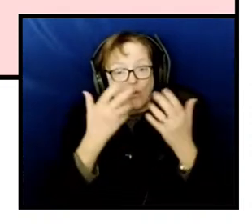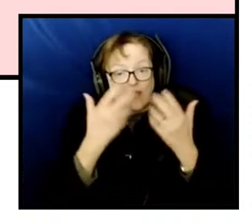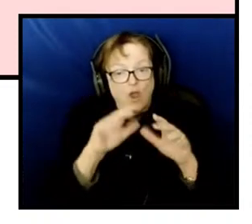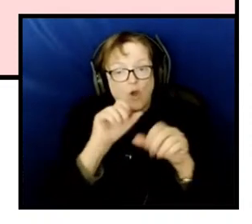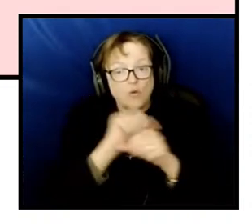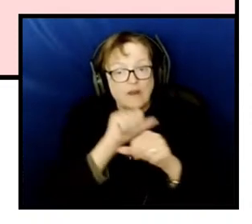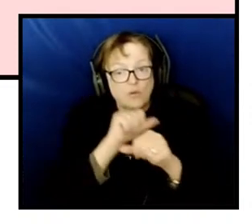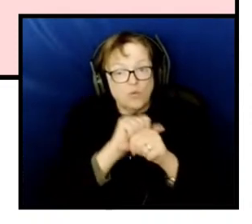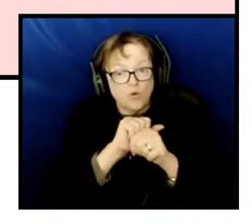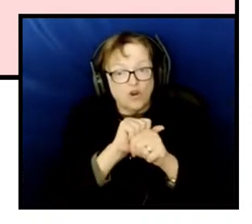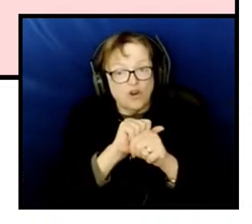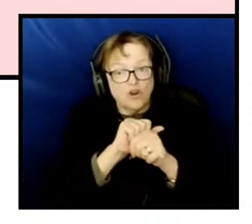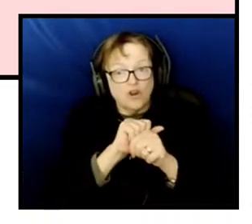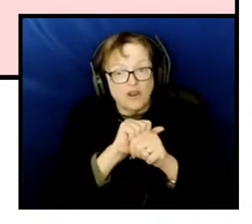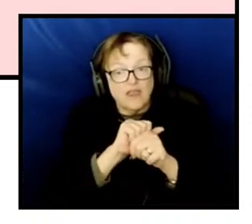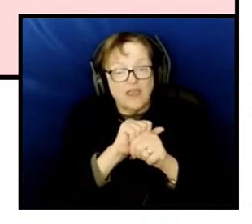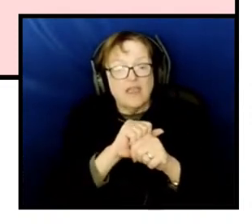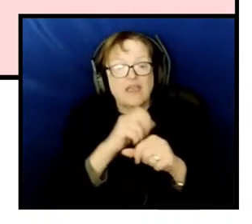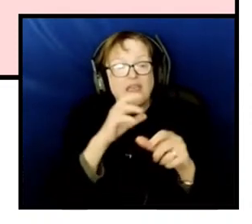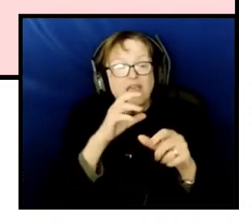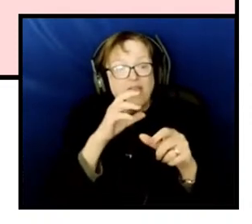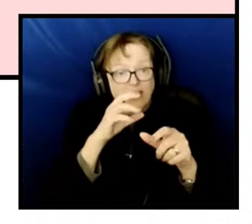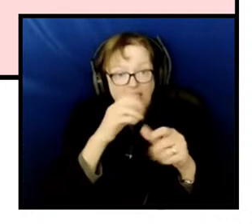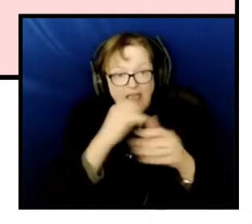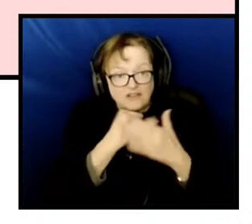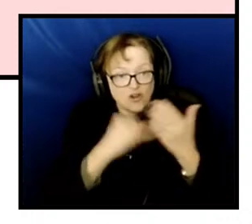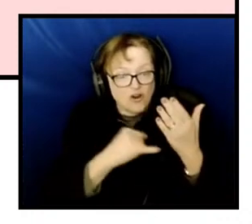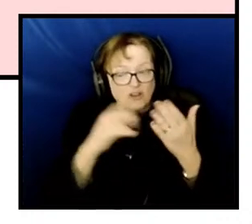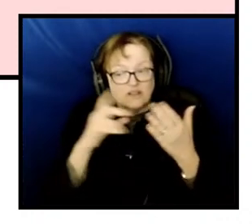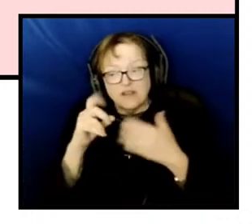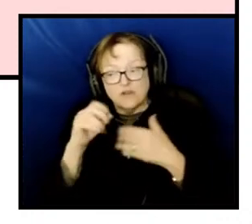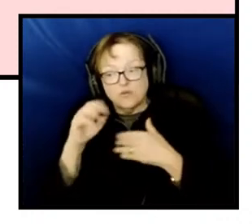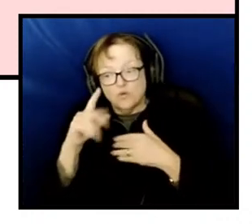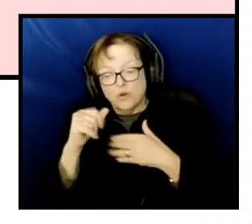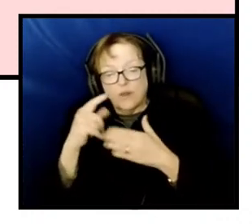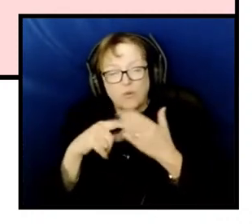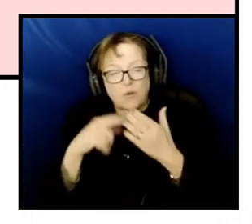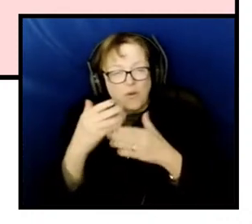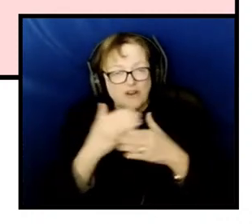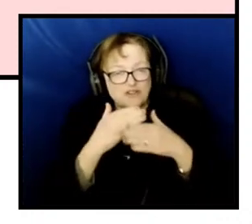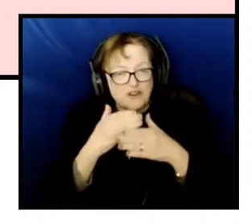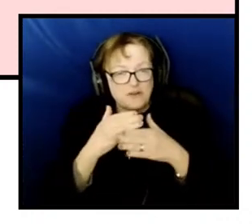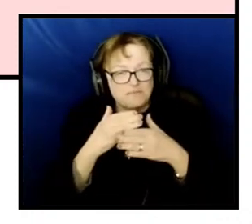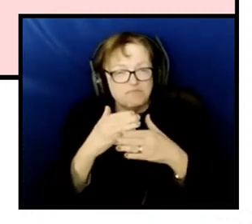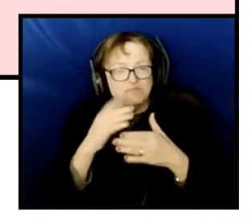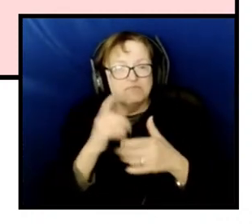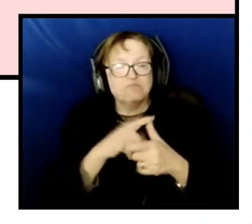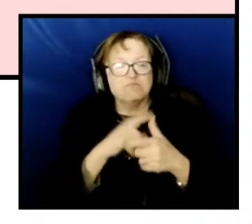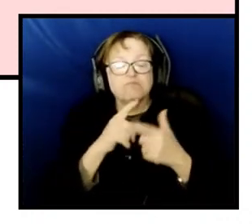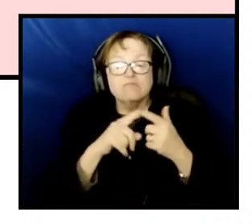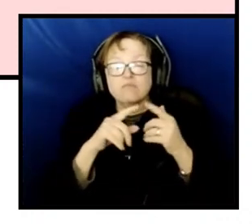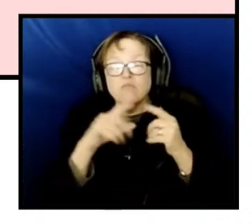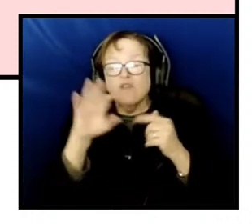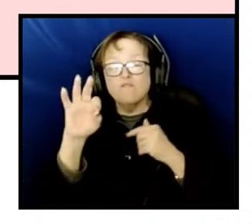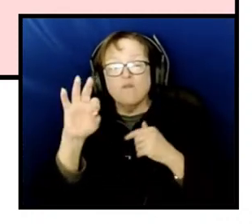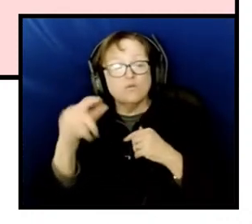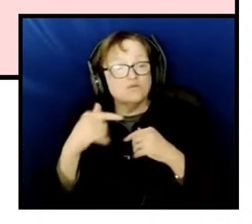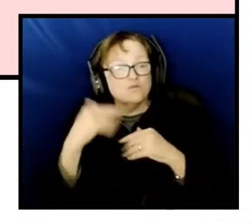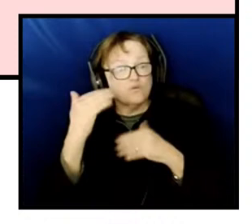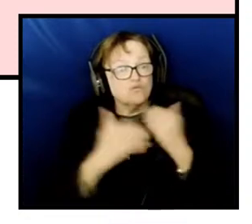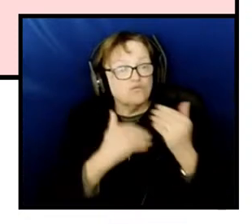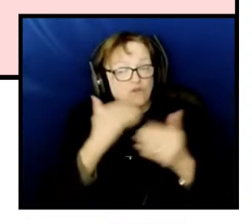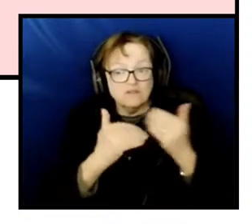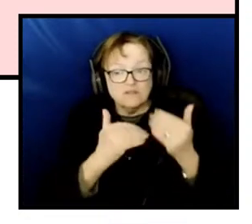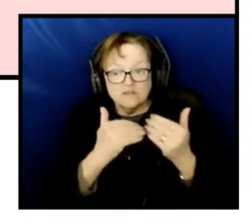as dance artists and doulas into the work that we want to share with folks. We then went into a focus group process, which included